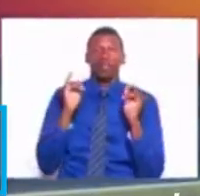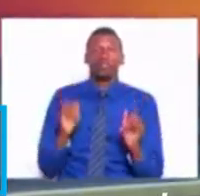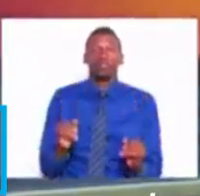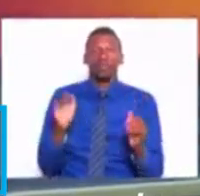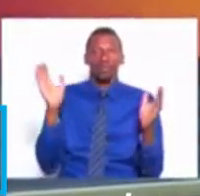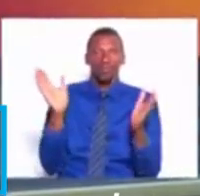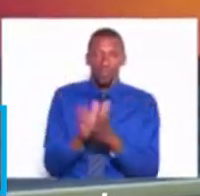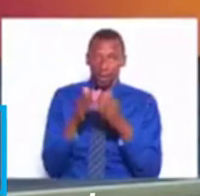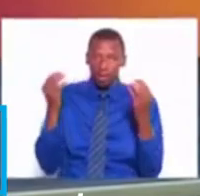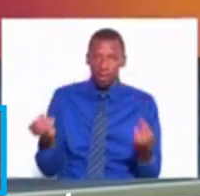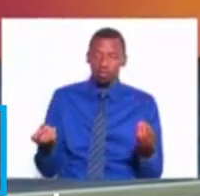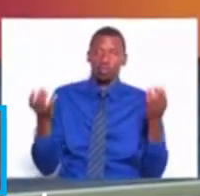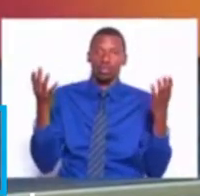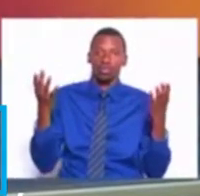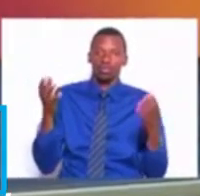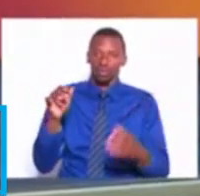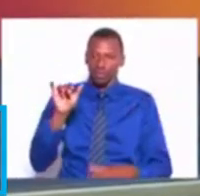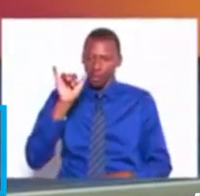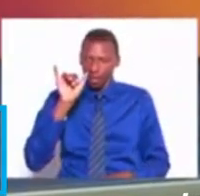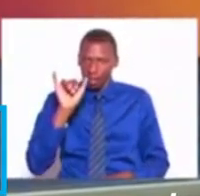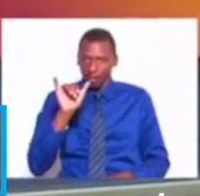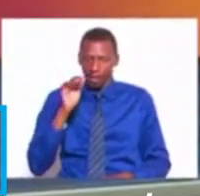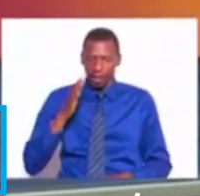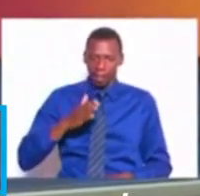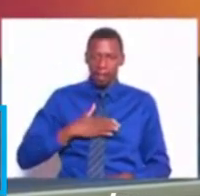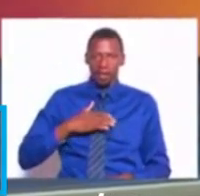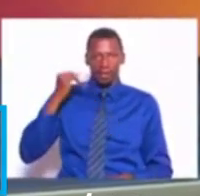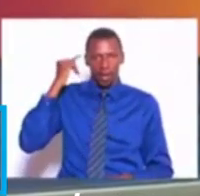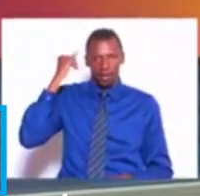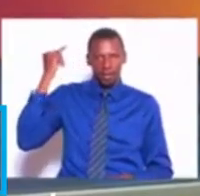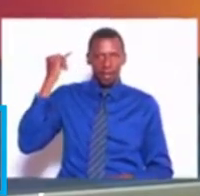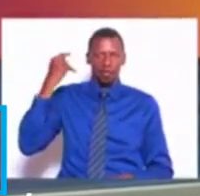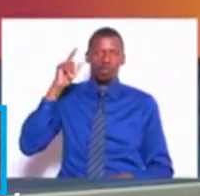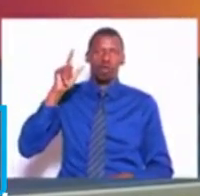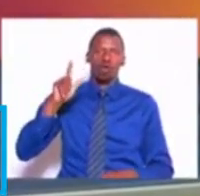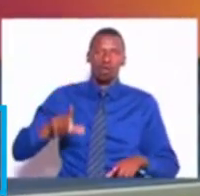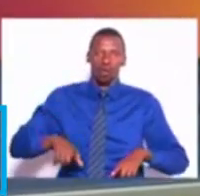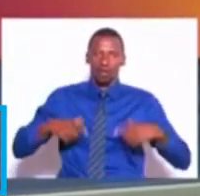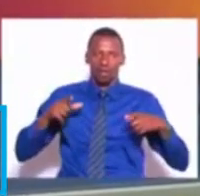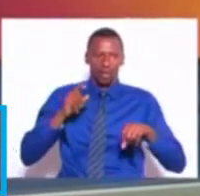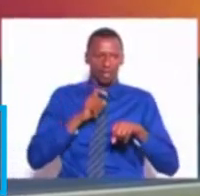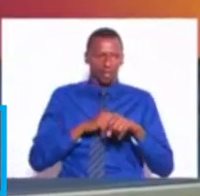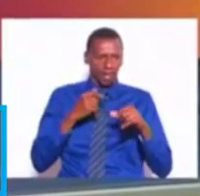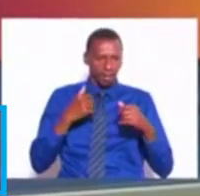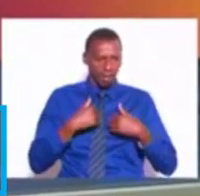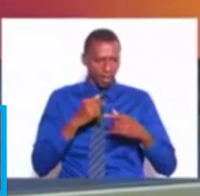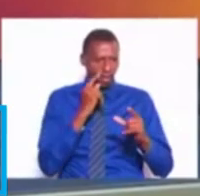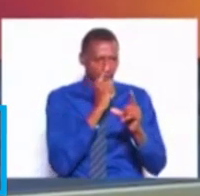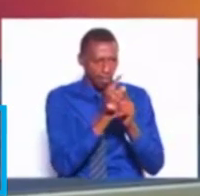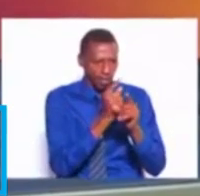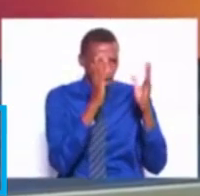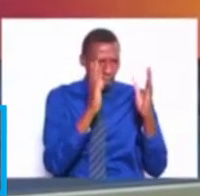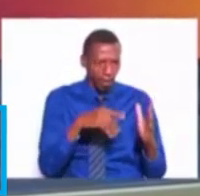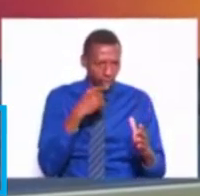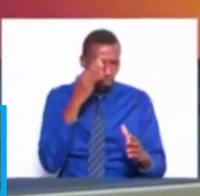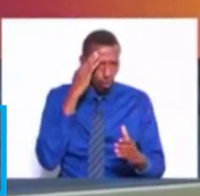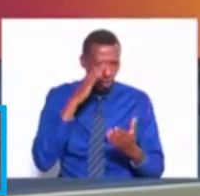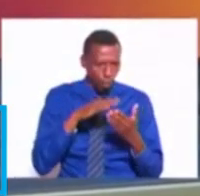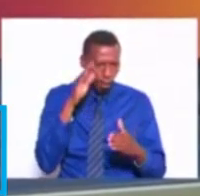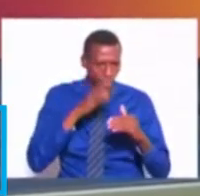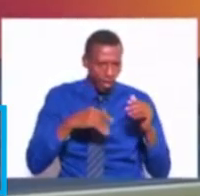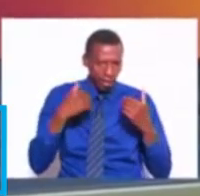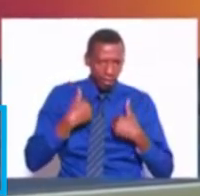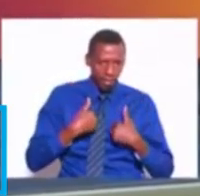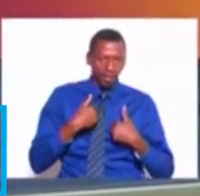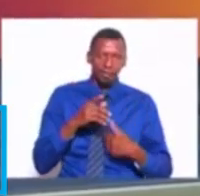Hallelujah. That is my principle of life. When I meet someone who knows more than me, I keep quiet.